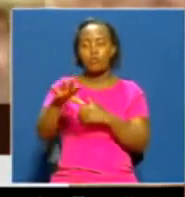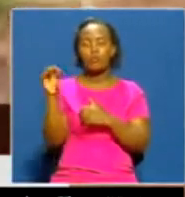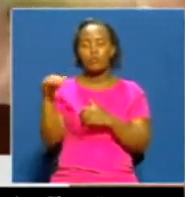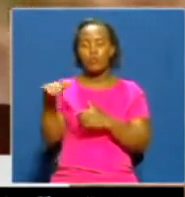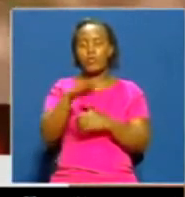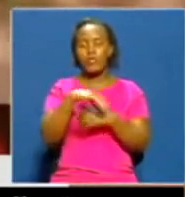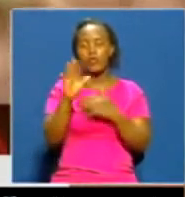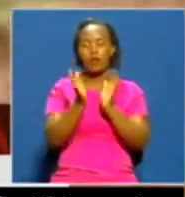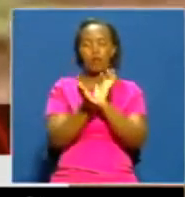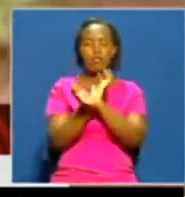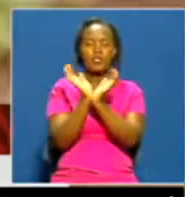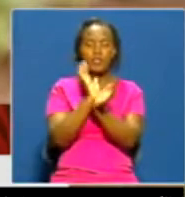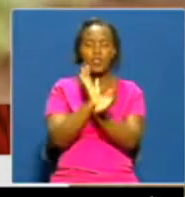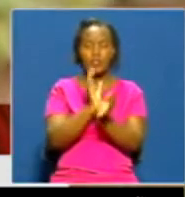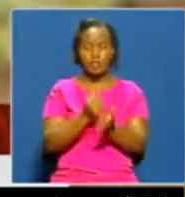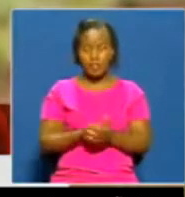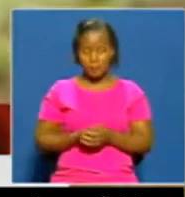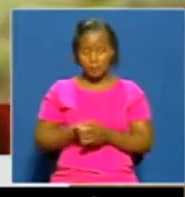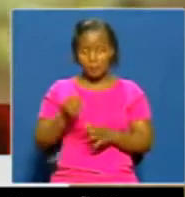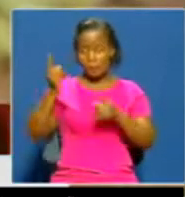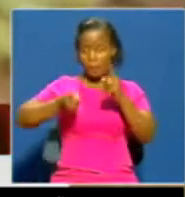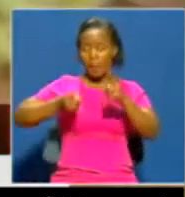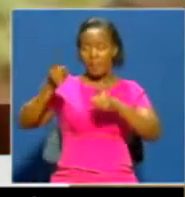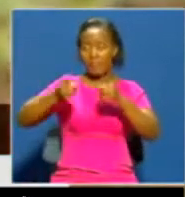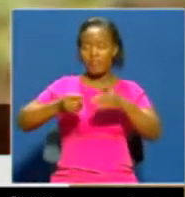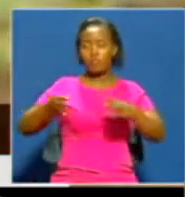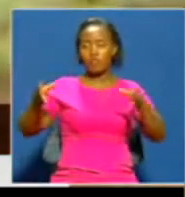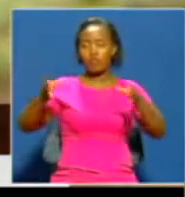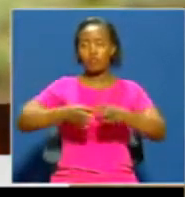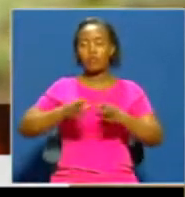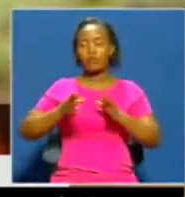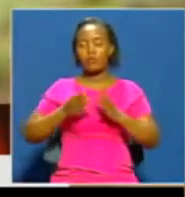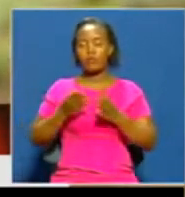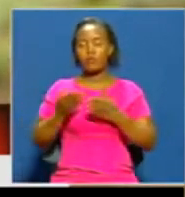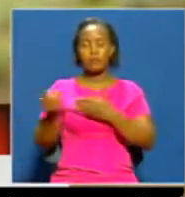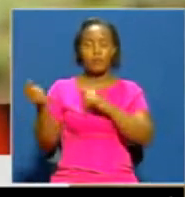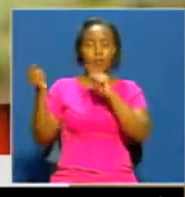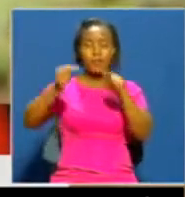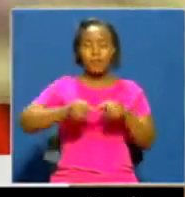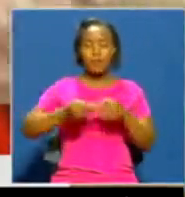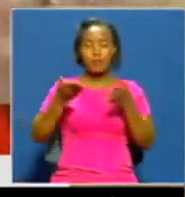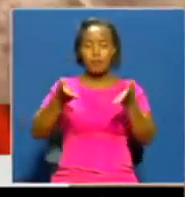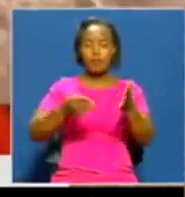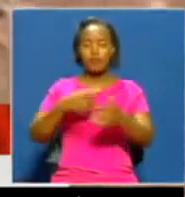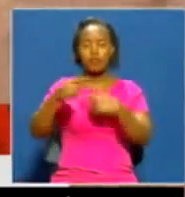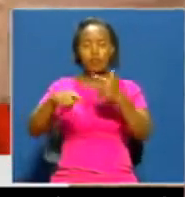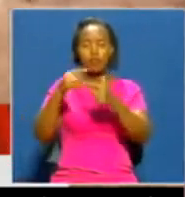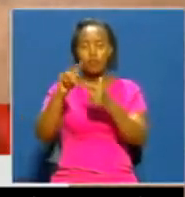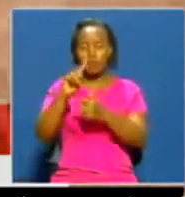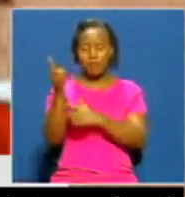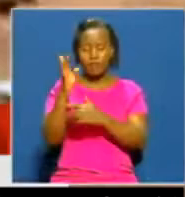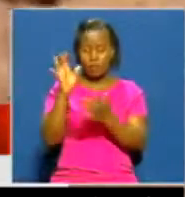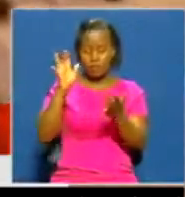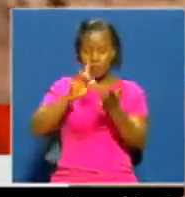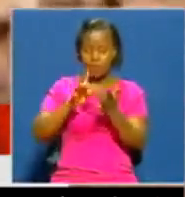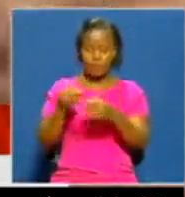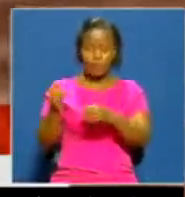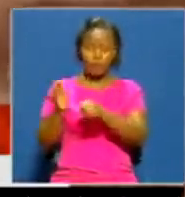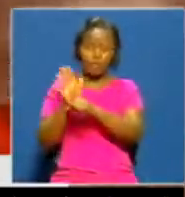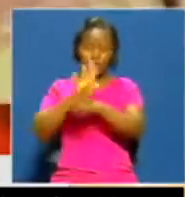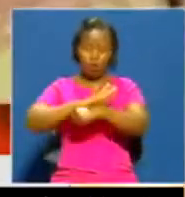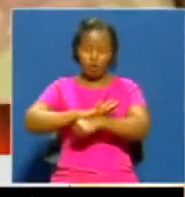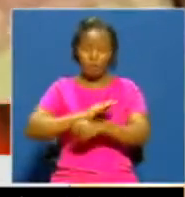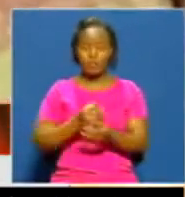Stadium. The athletes reported to the residents today and will be subjected to a daily COVID-19 test. According to the World Under 20